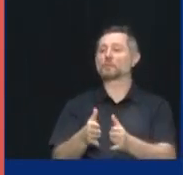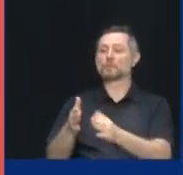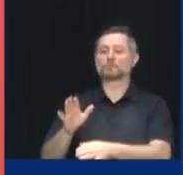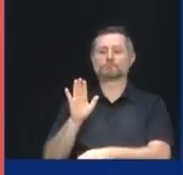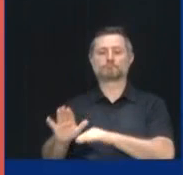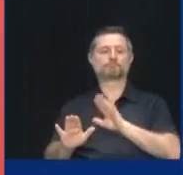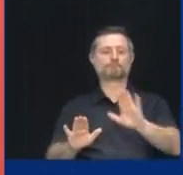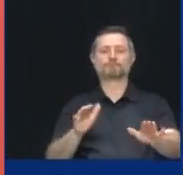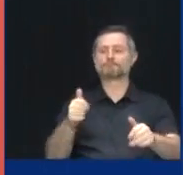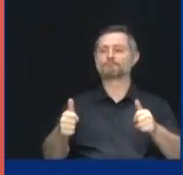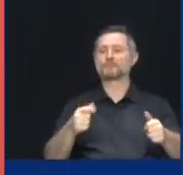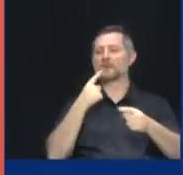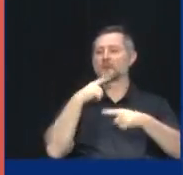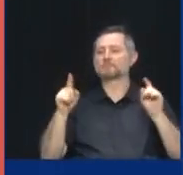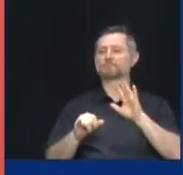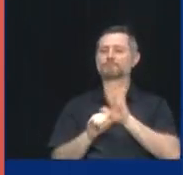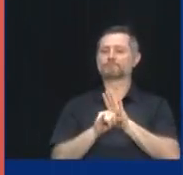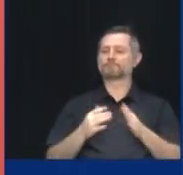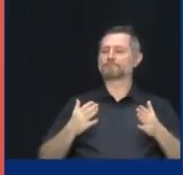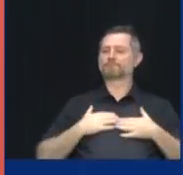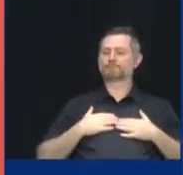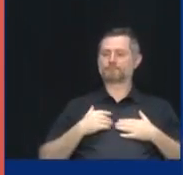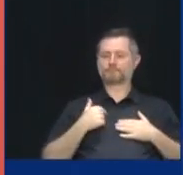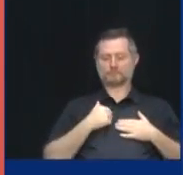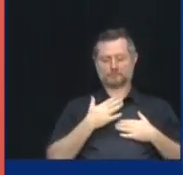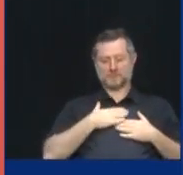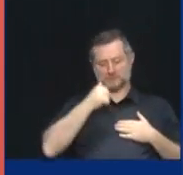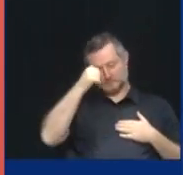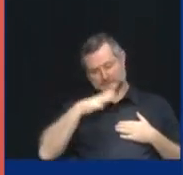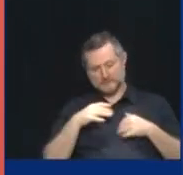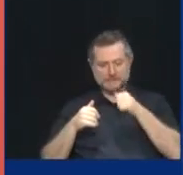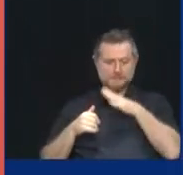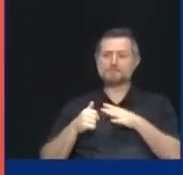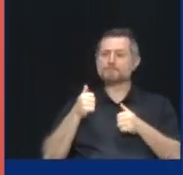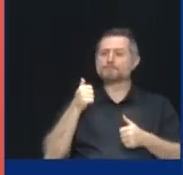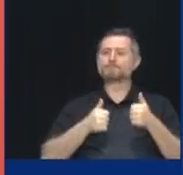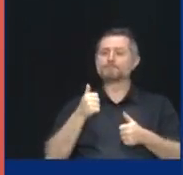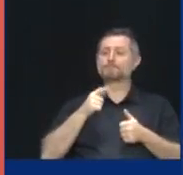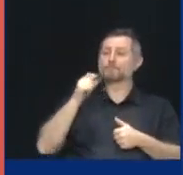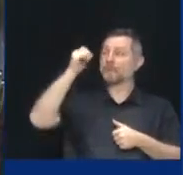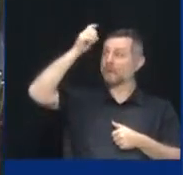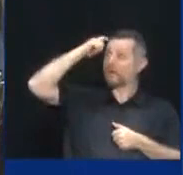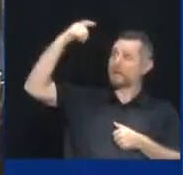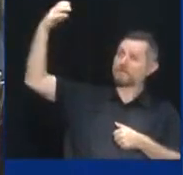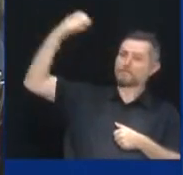gender, not by any government designed form.